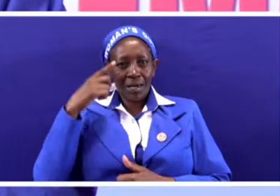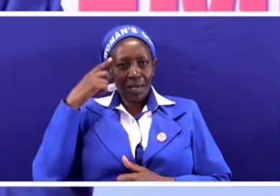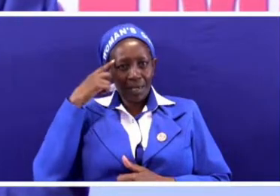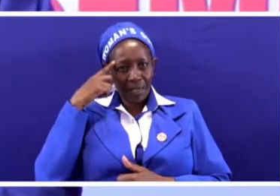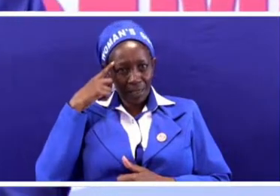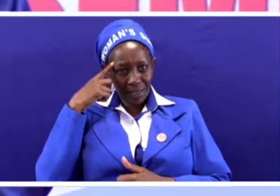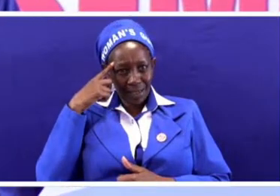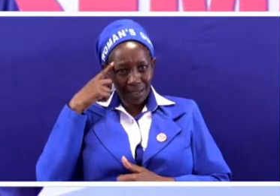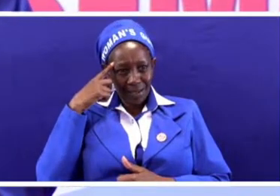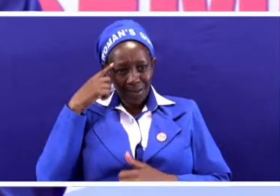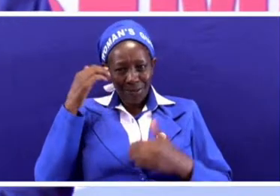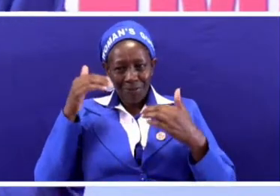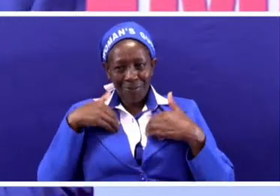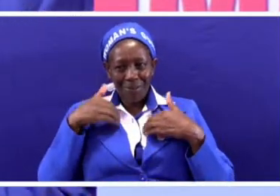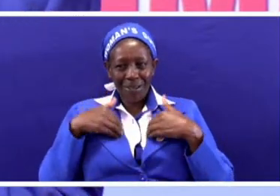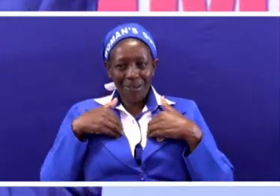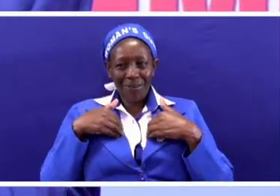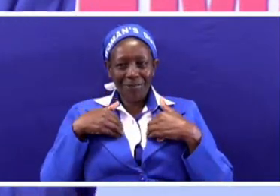maokoto,